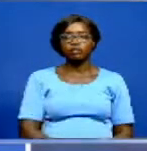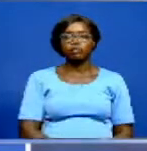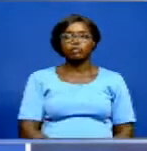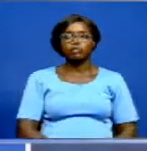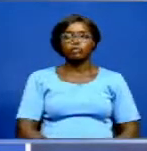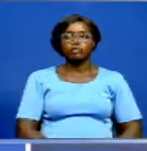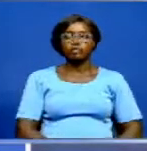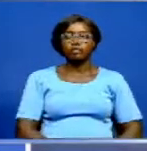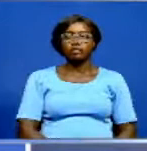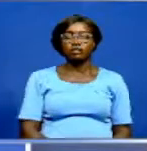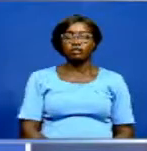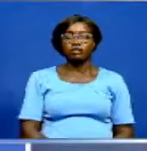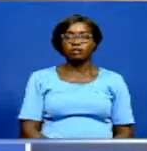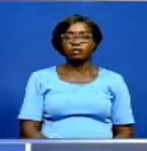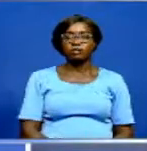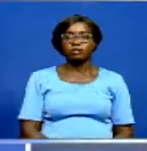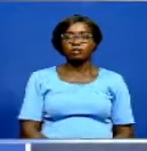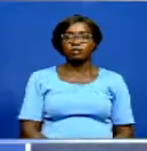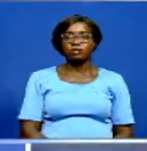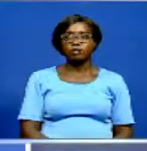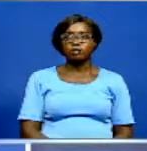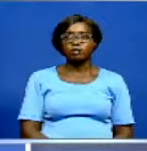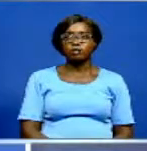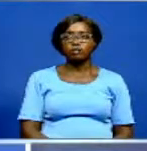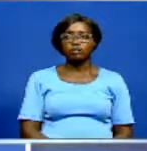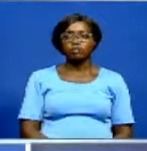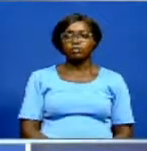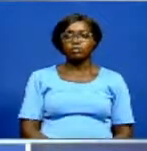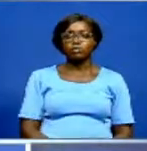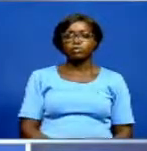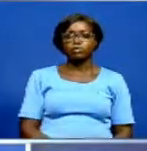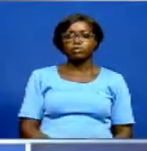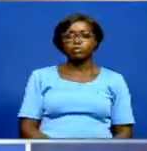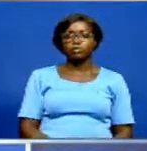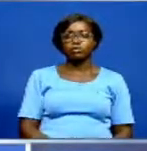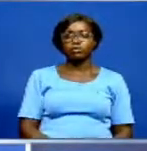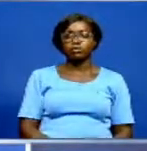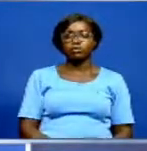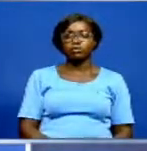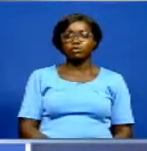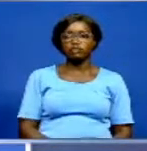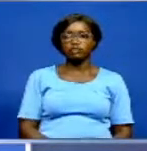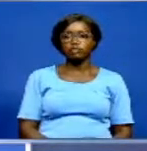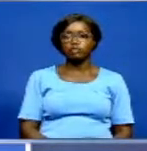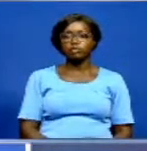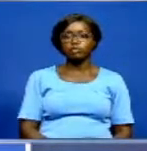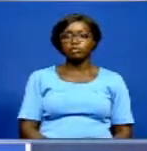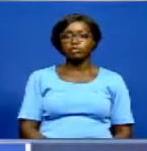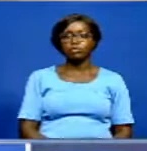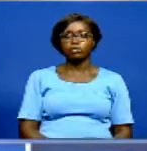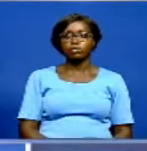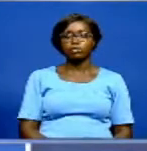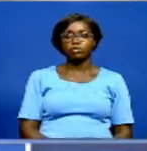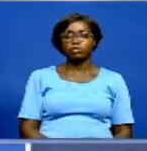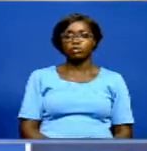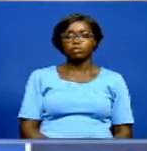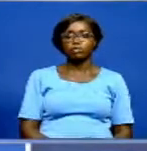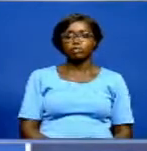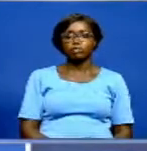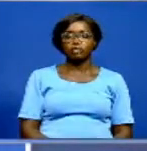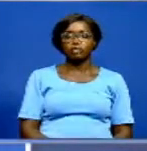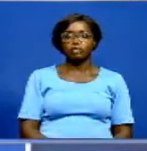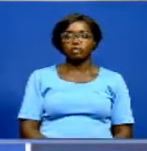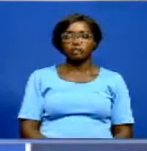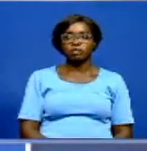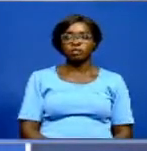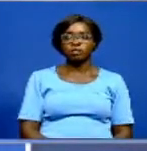Justice D.K. Marete, Professor Patrick Mbote, Umbonge Brian Matagaro, Otondi Ontekwa, and